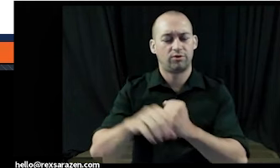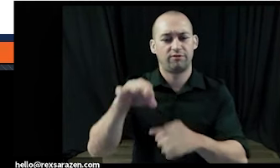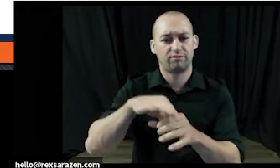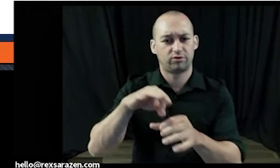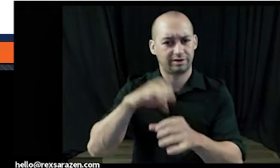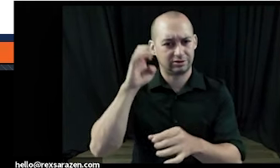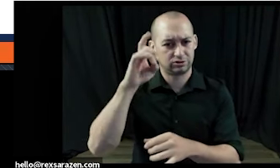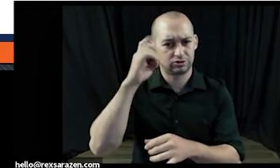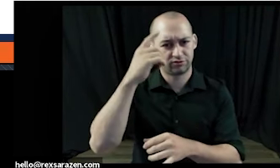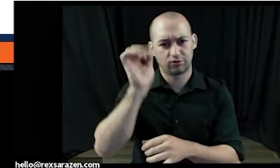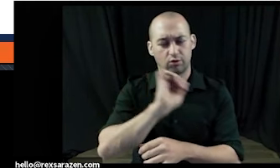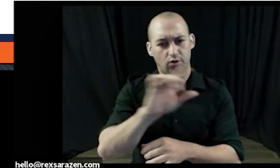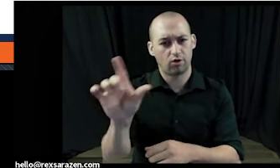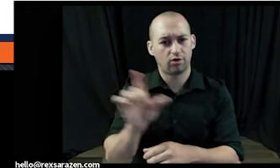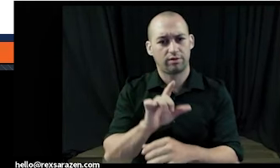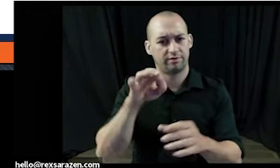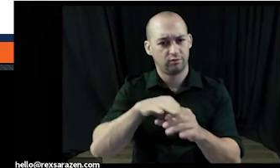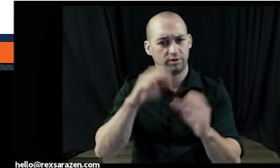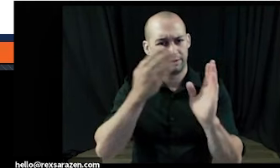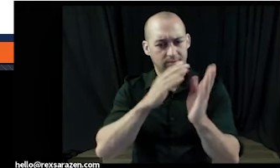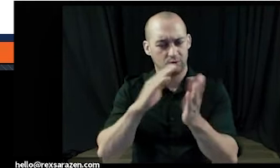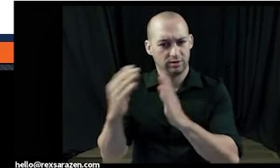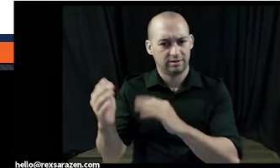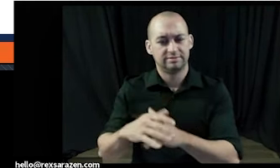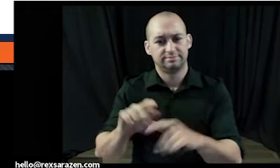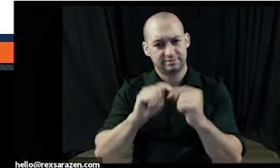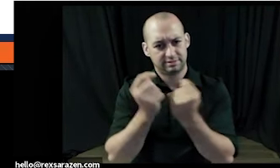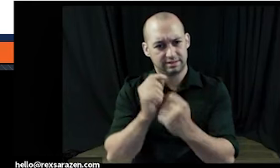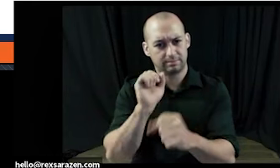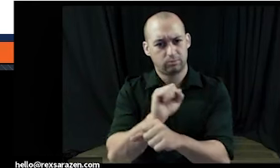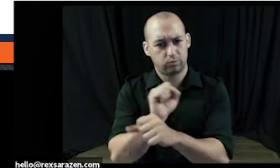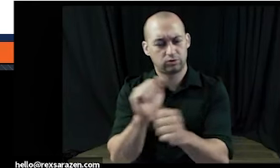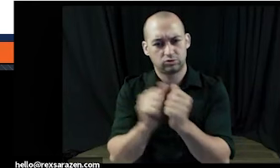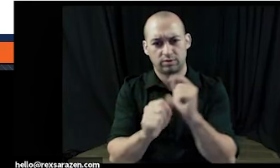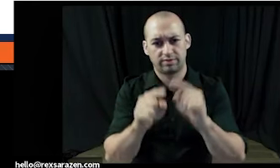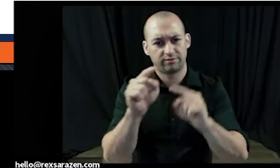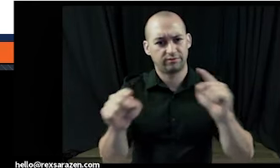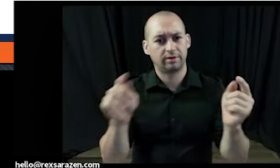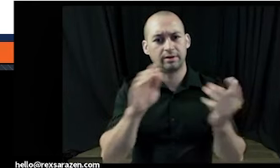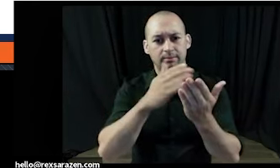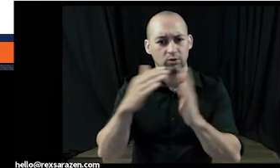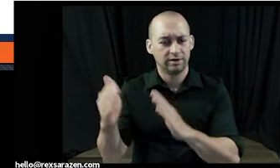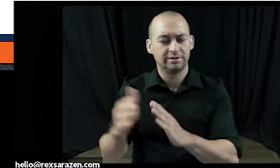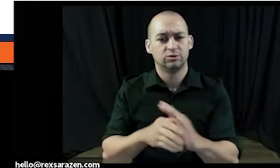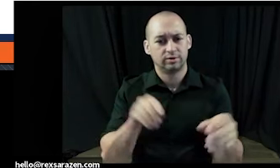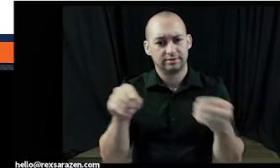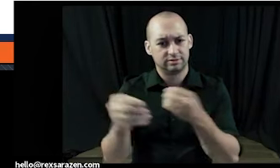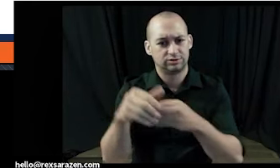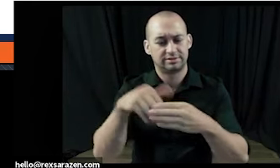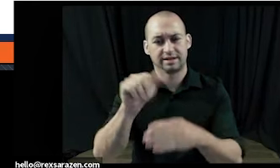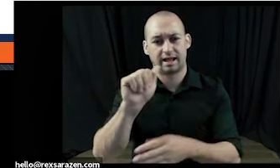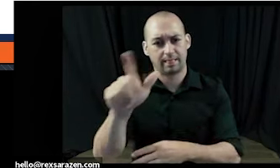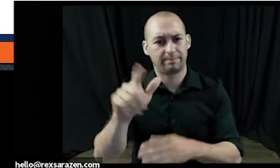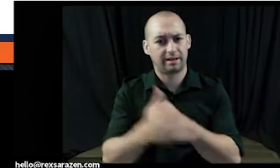all voting communities. Our team works with various communities and organizations in Alameda County,